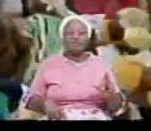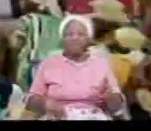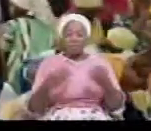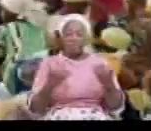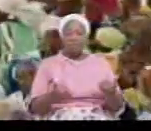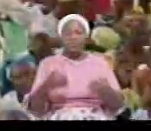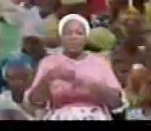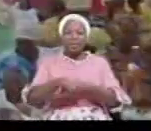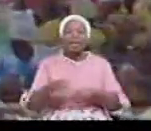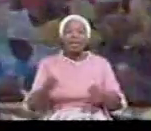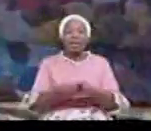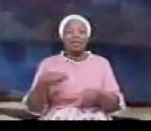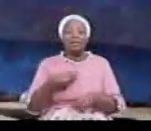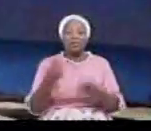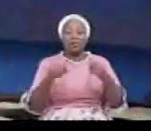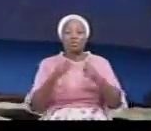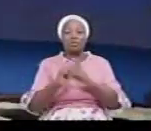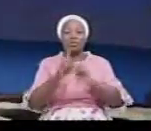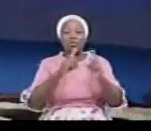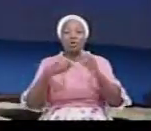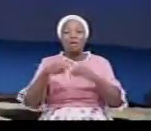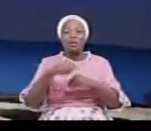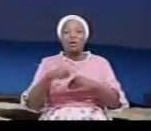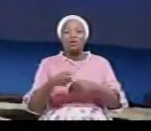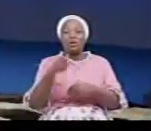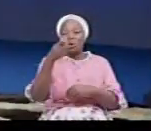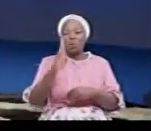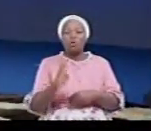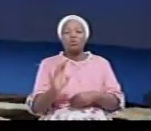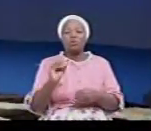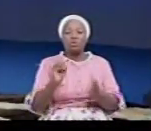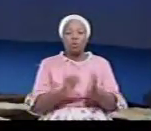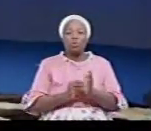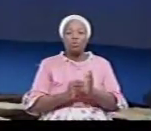Tonight, as we come to talk about God's own visitation